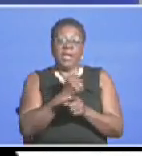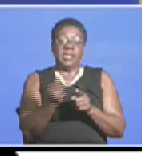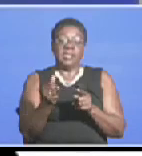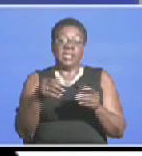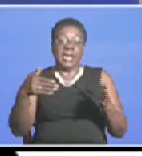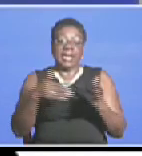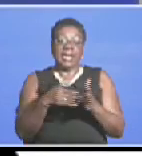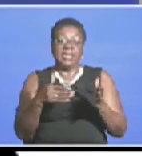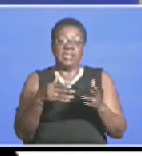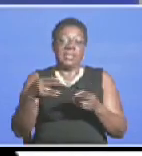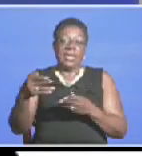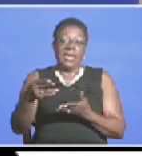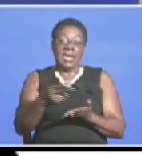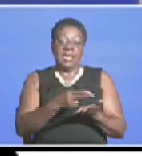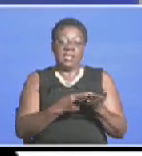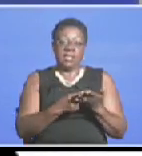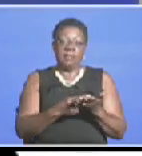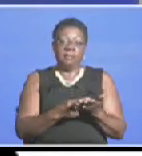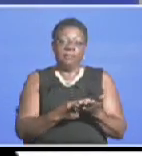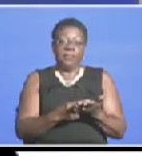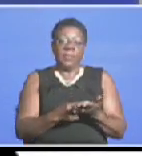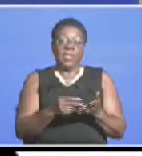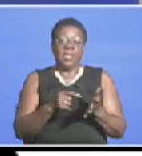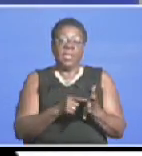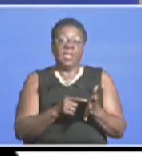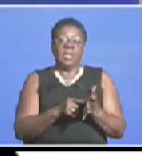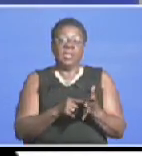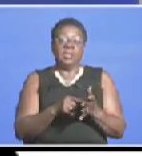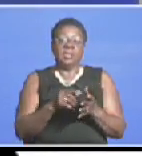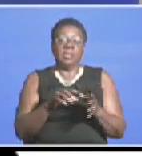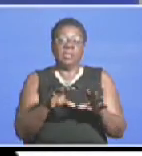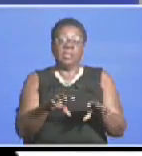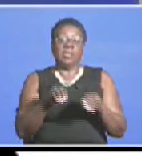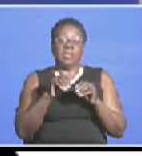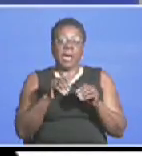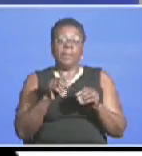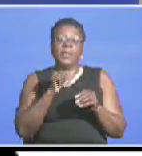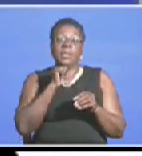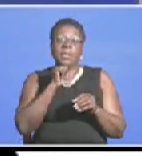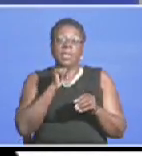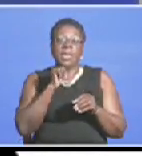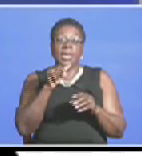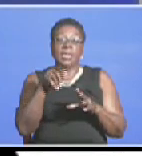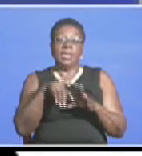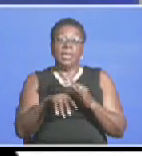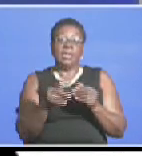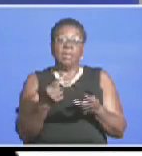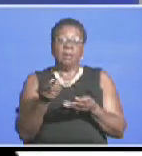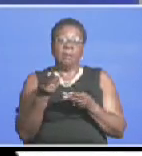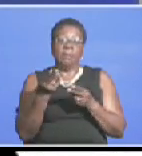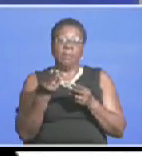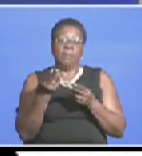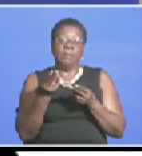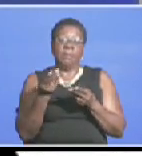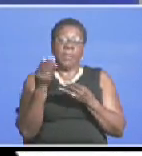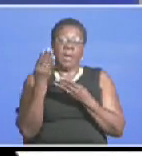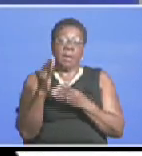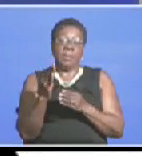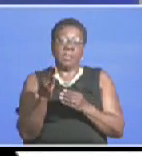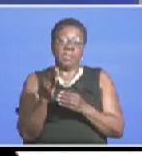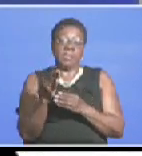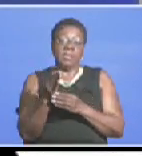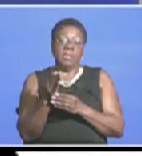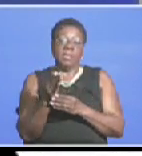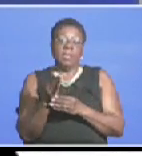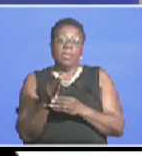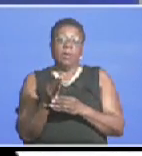false accusation, says the statement, that this incident took place in the Bahamas. All residents evacuated from the affected islands